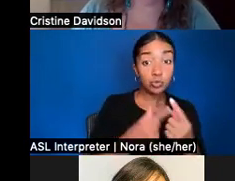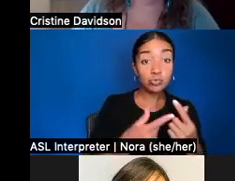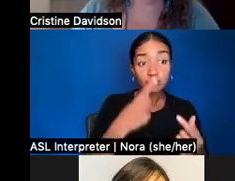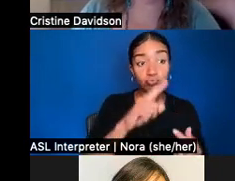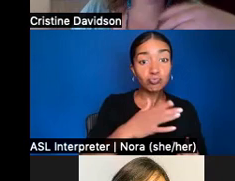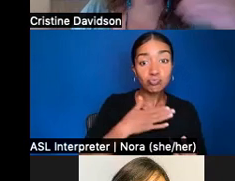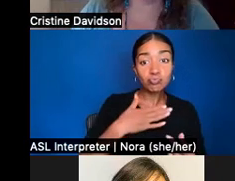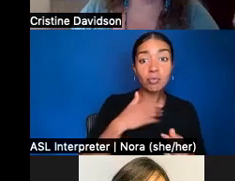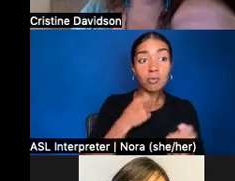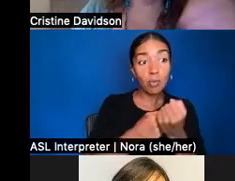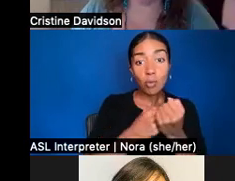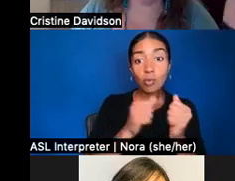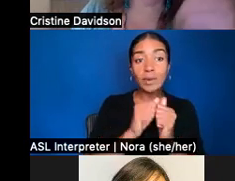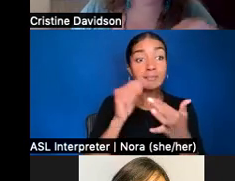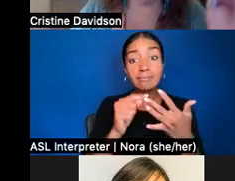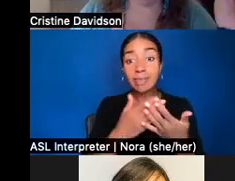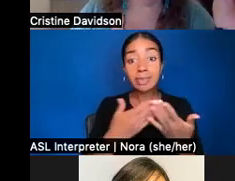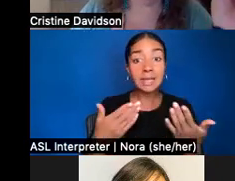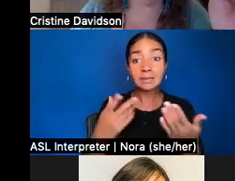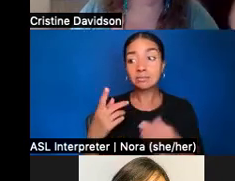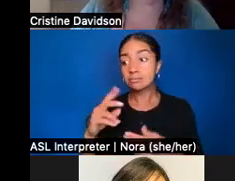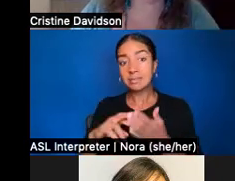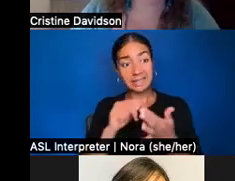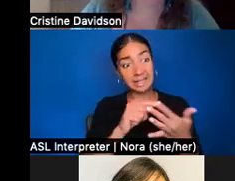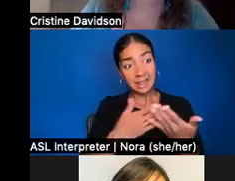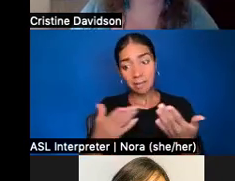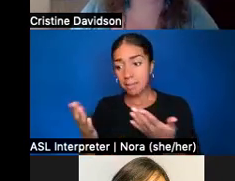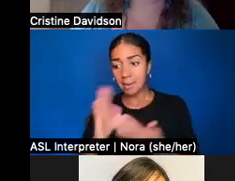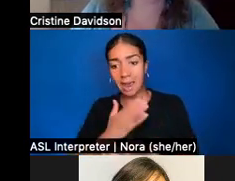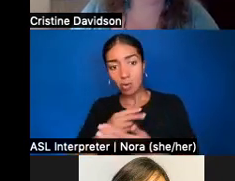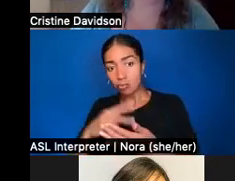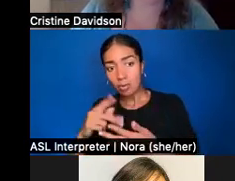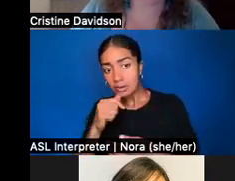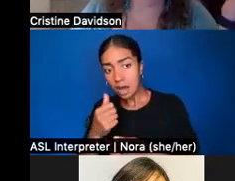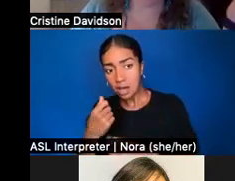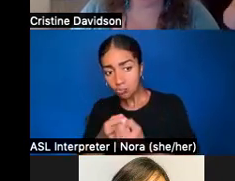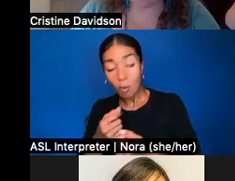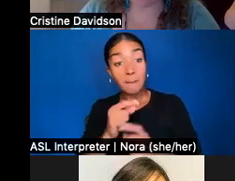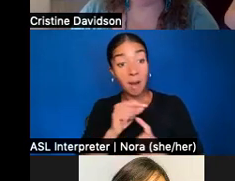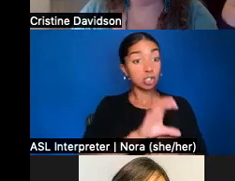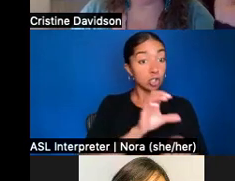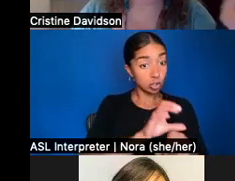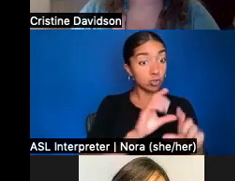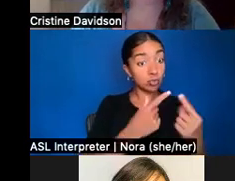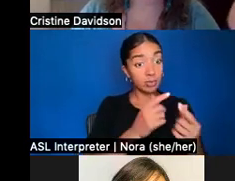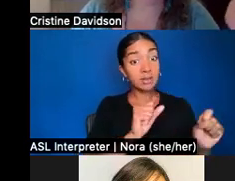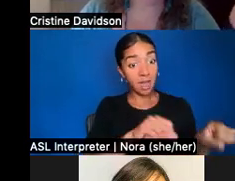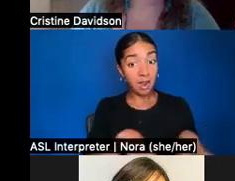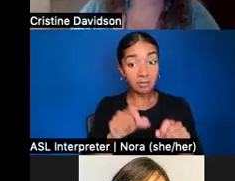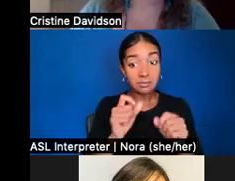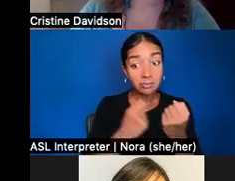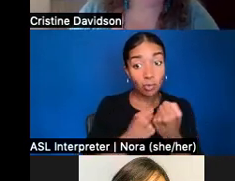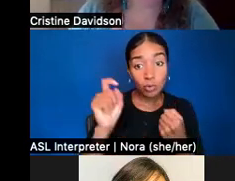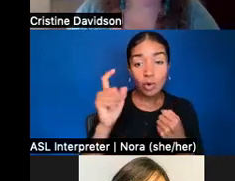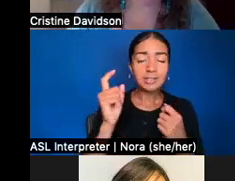normally are funded programs, they won't do that, but maybe a church group would be able to help with that. There's all different kinds of